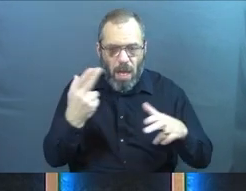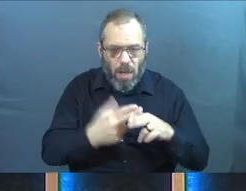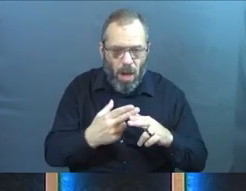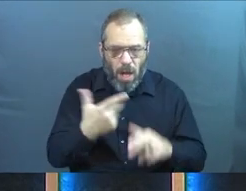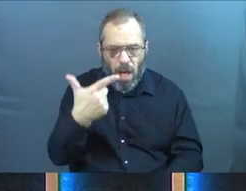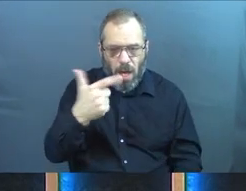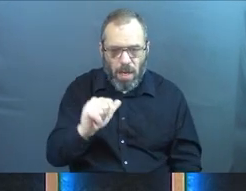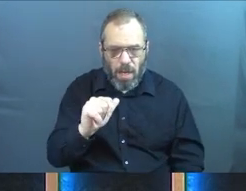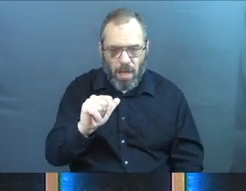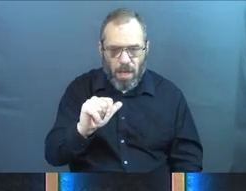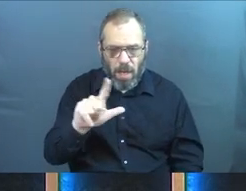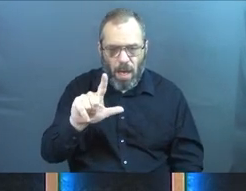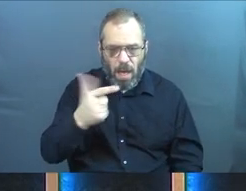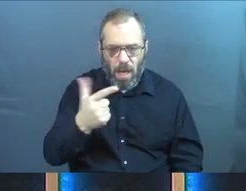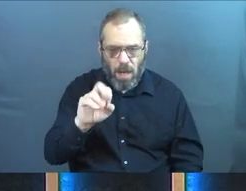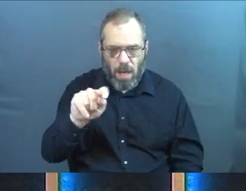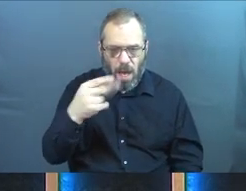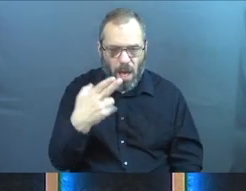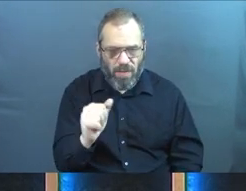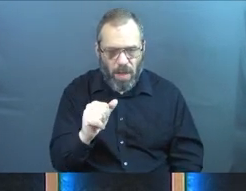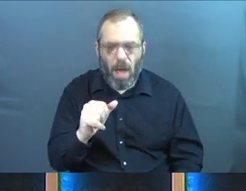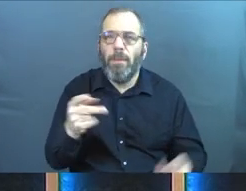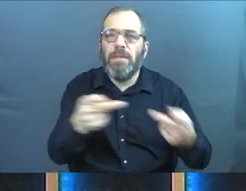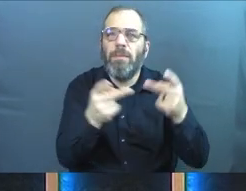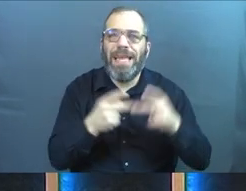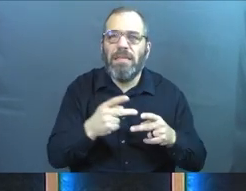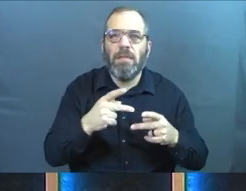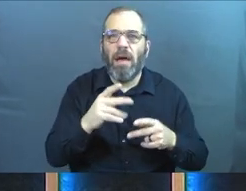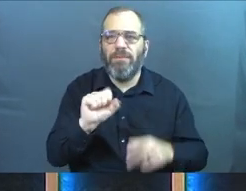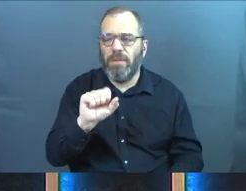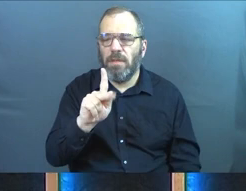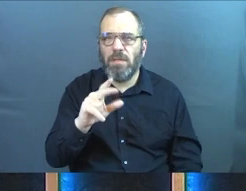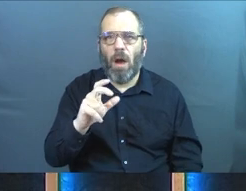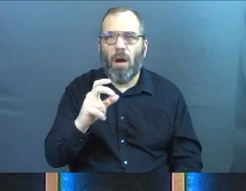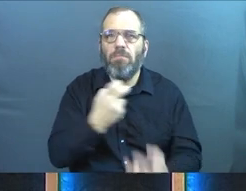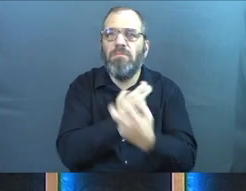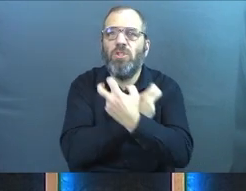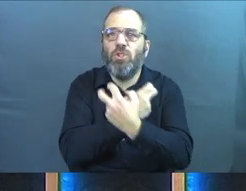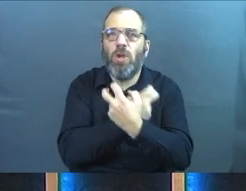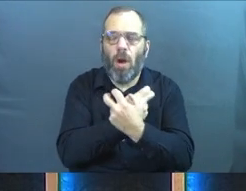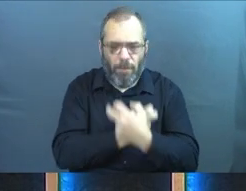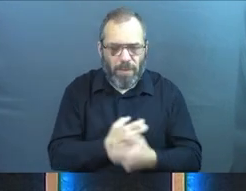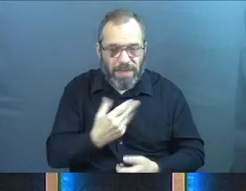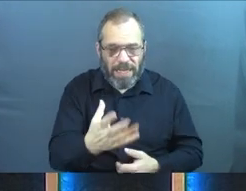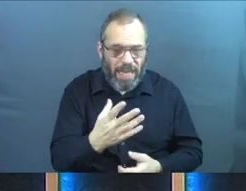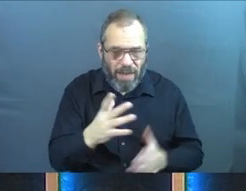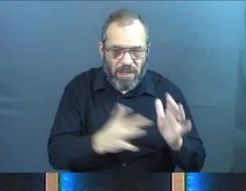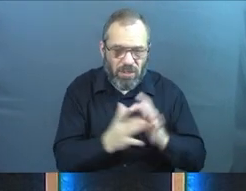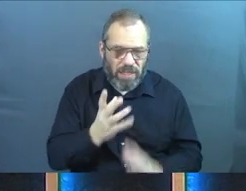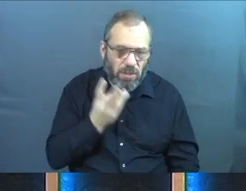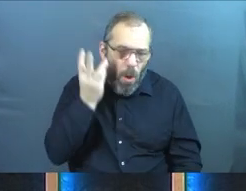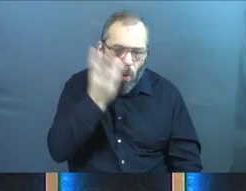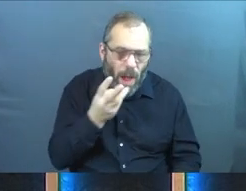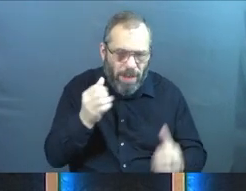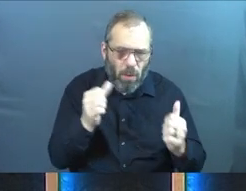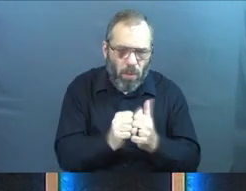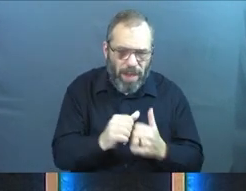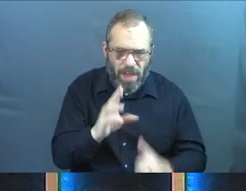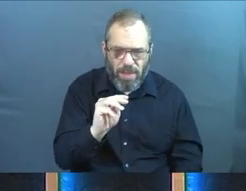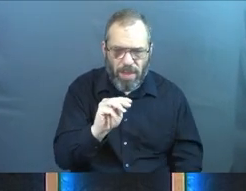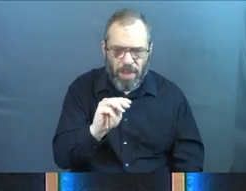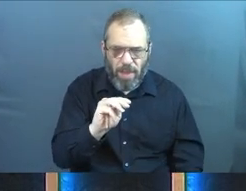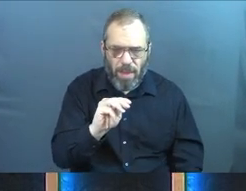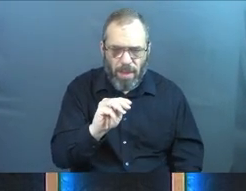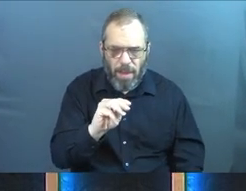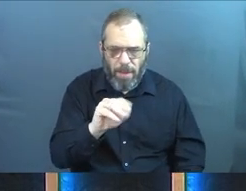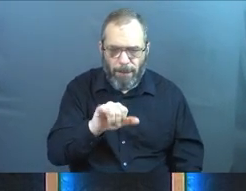called Golgotha, which means place of the skull. And they offered Jesus wine drugged with myrrh, but